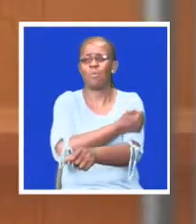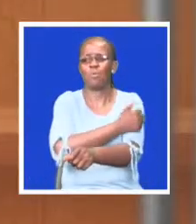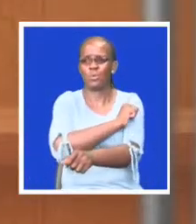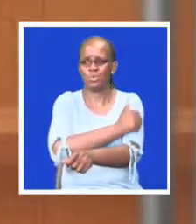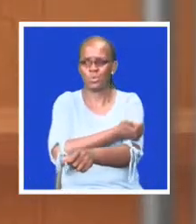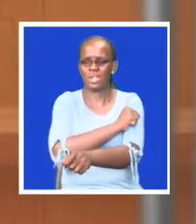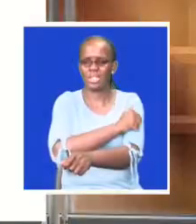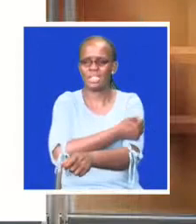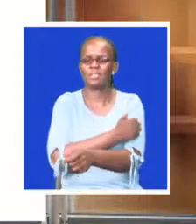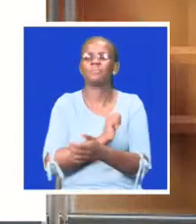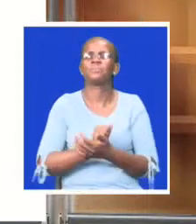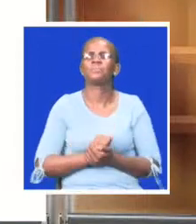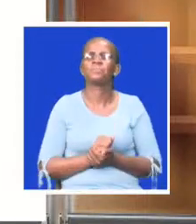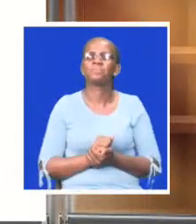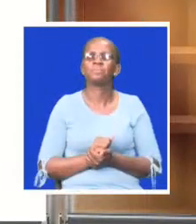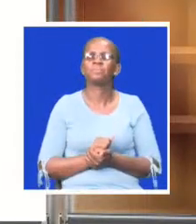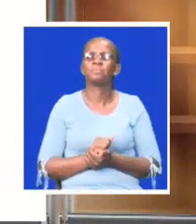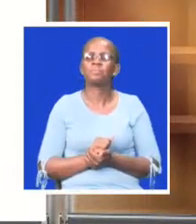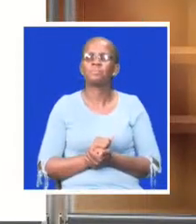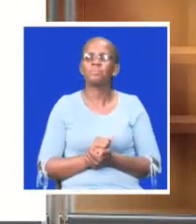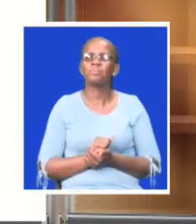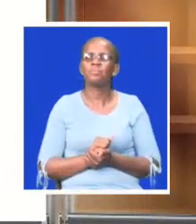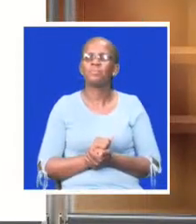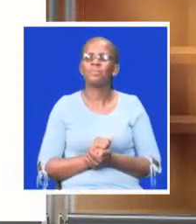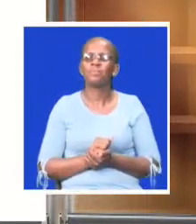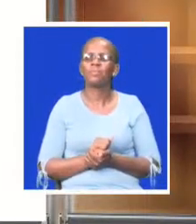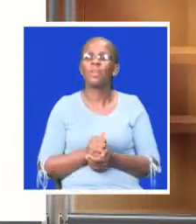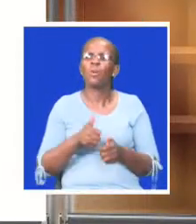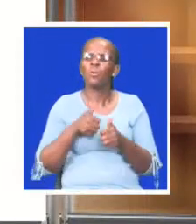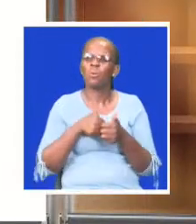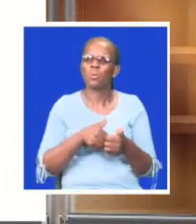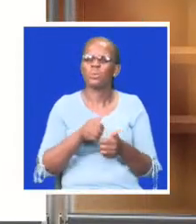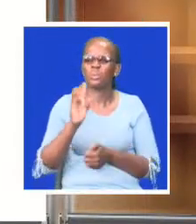Okay, the next word is deceptive.